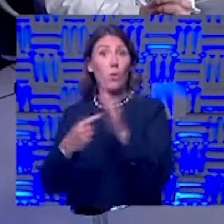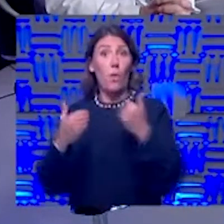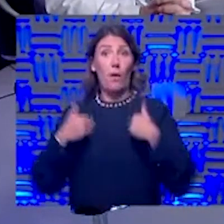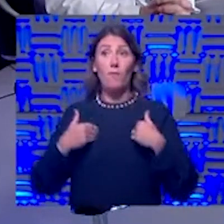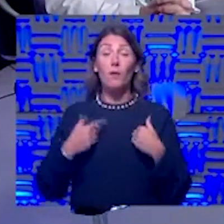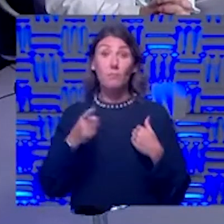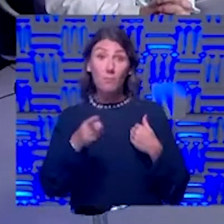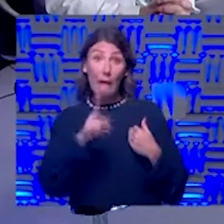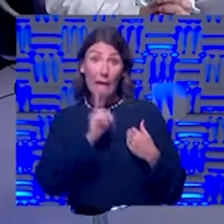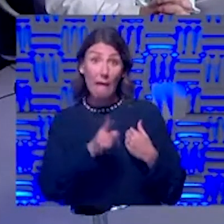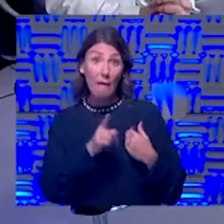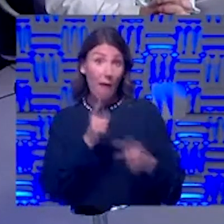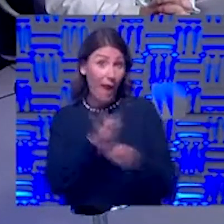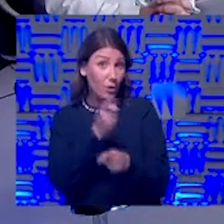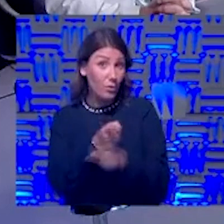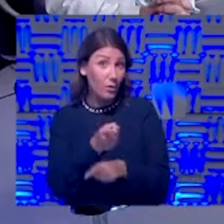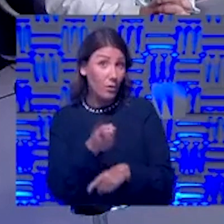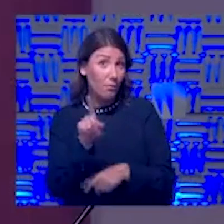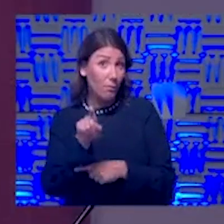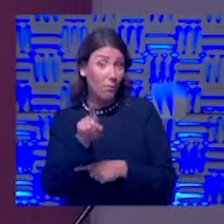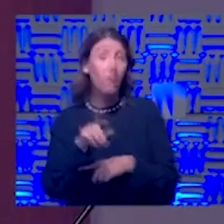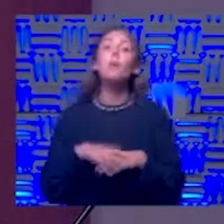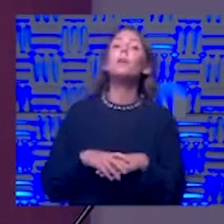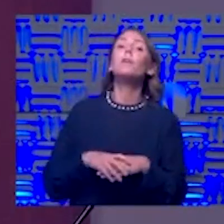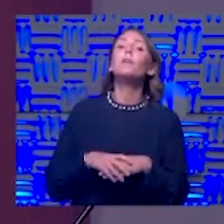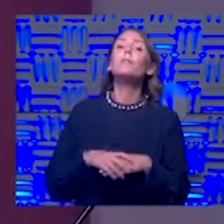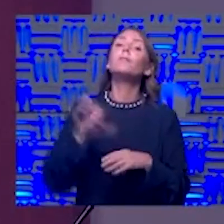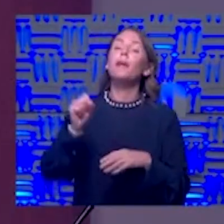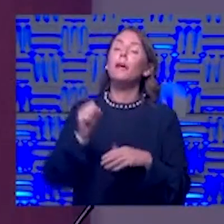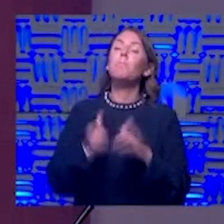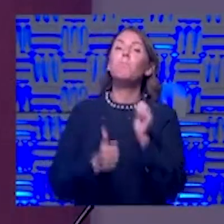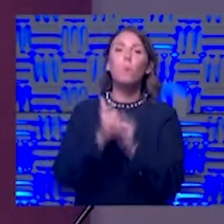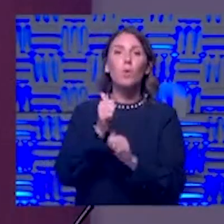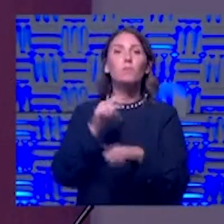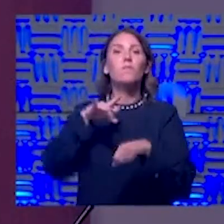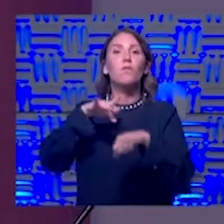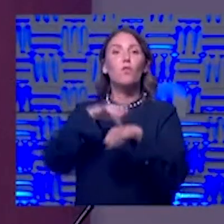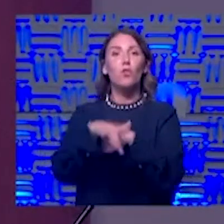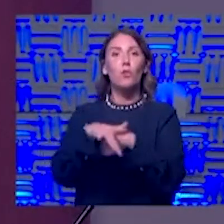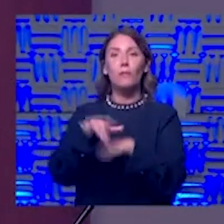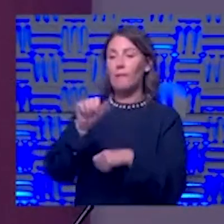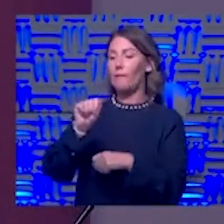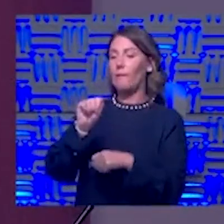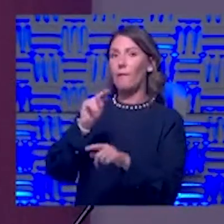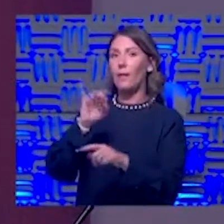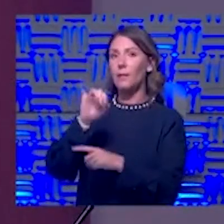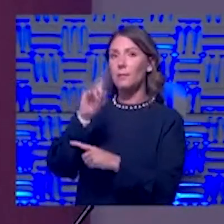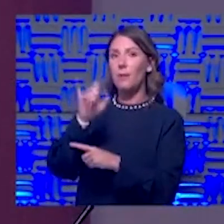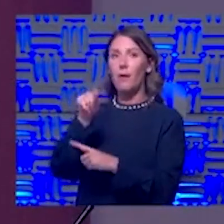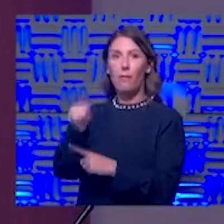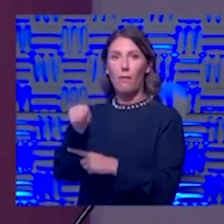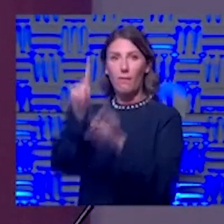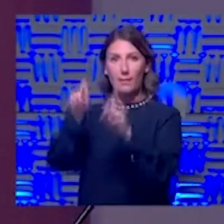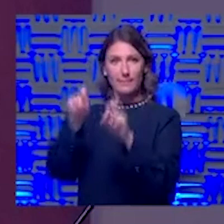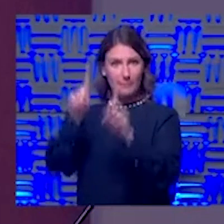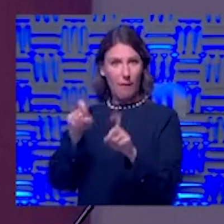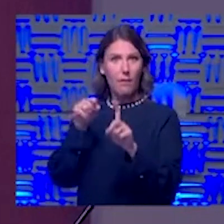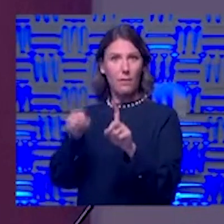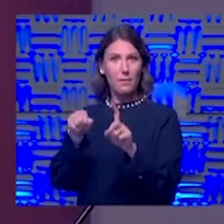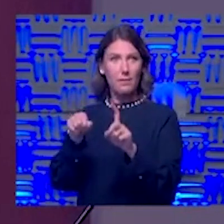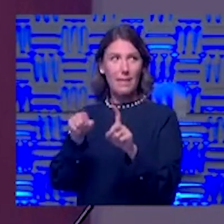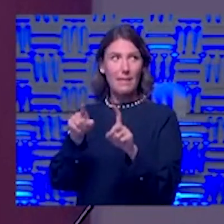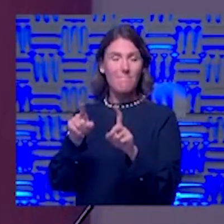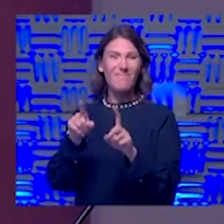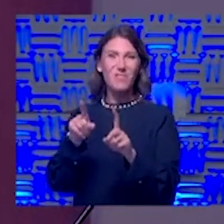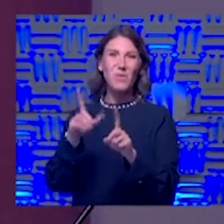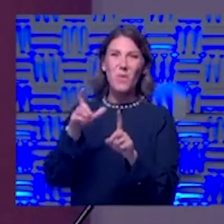There, yeah. Yeah, most, some of the early antibody assays were maybe a little less sensitive and specific, so